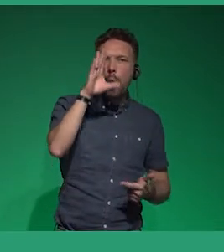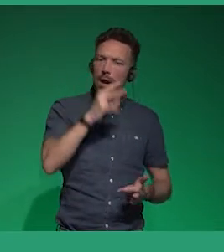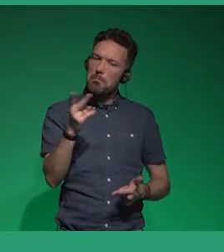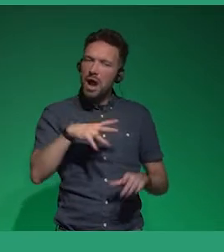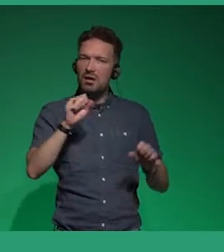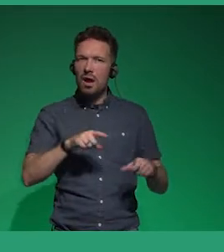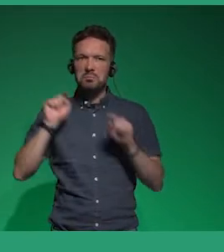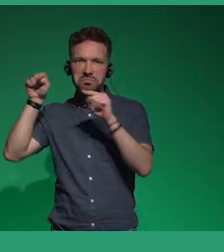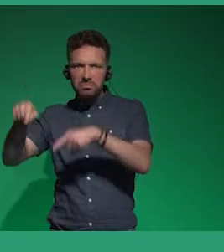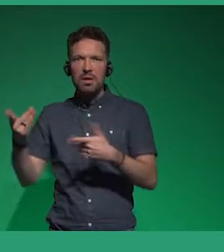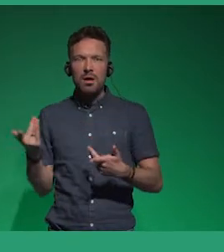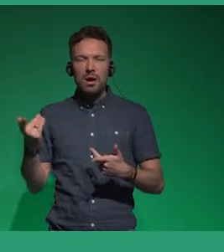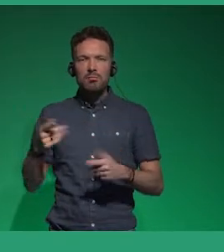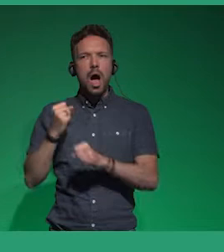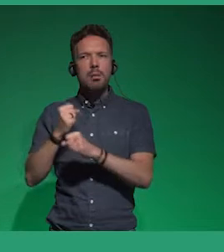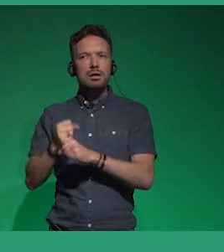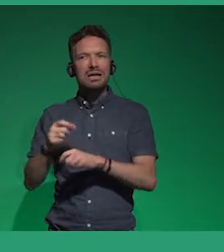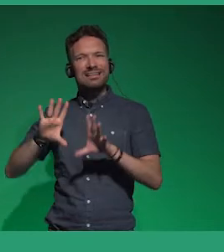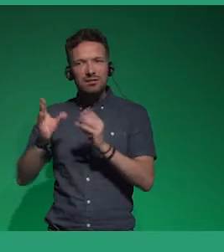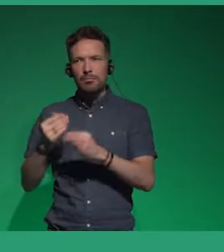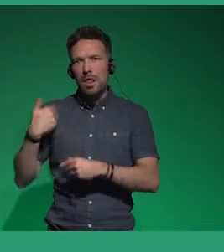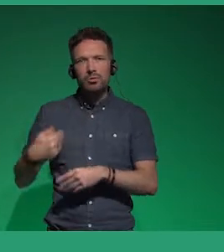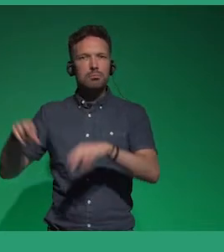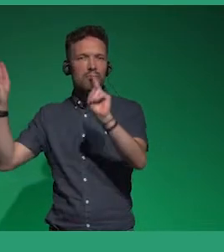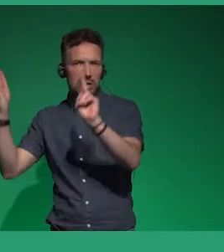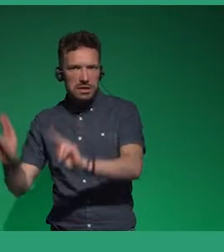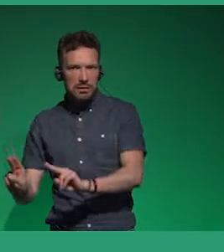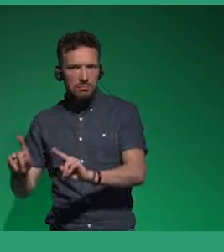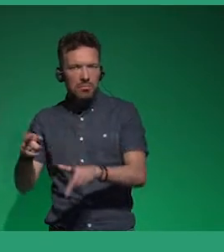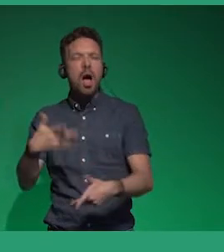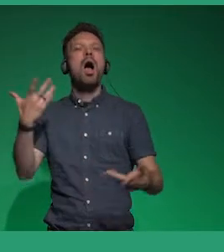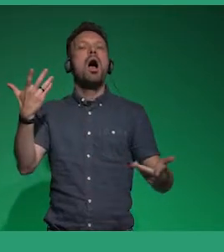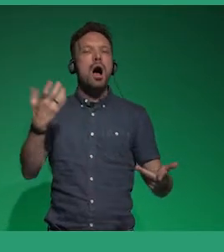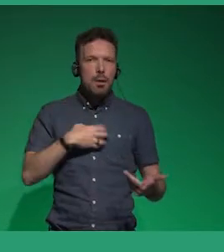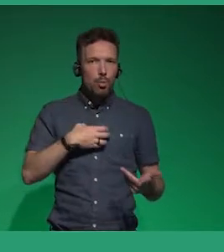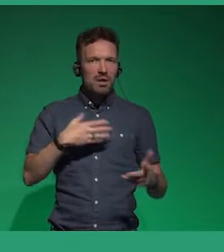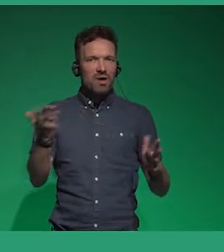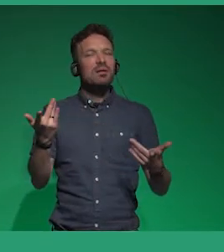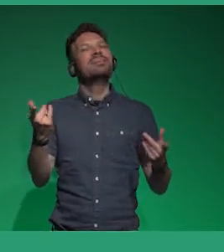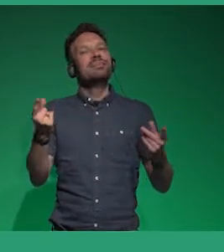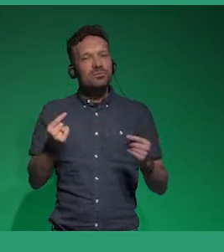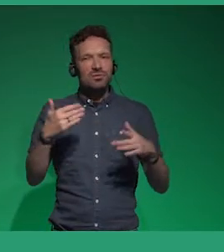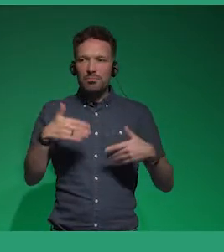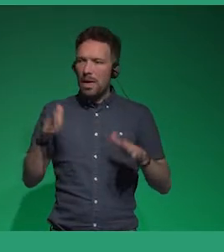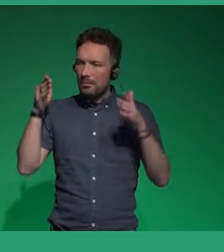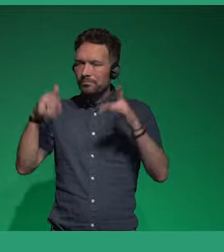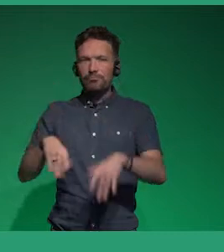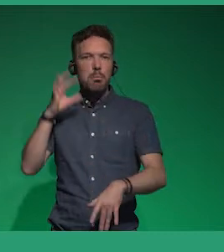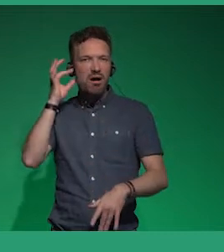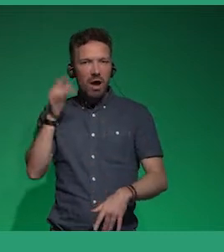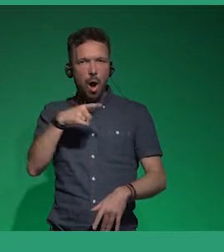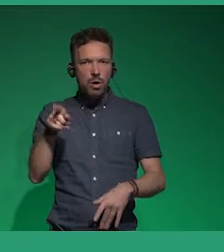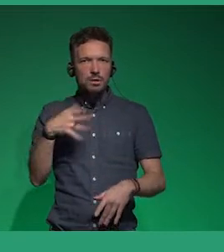so for female workers, because the tasks are often more strenuous and women are